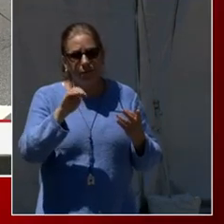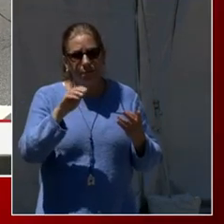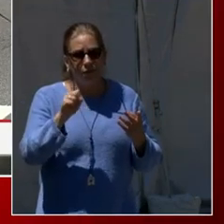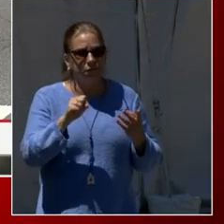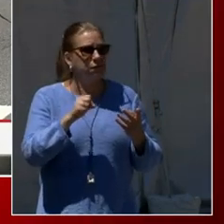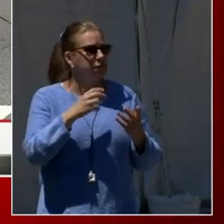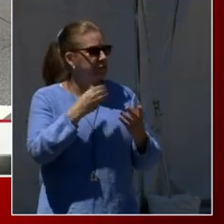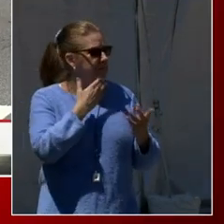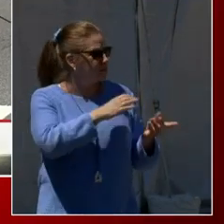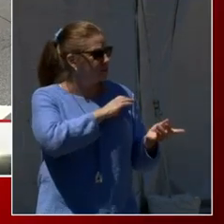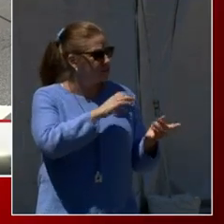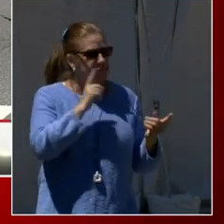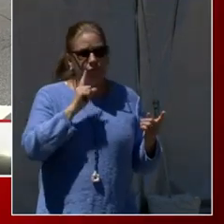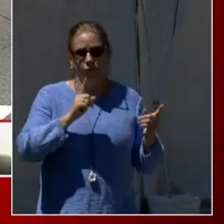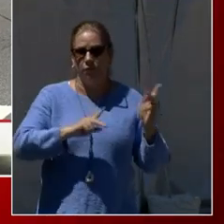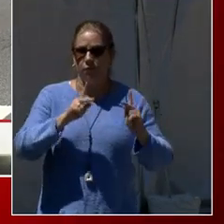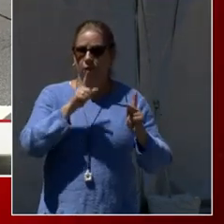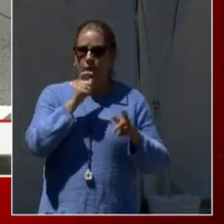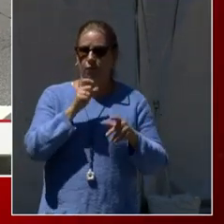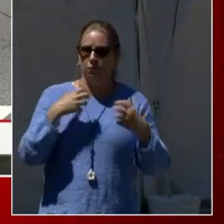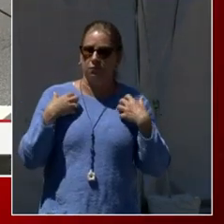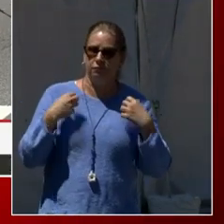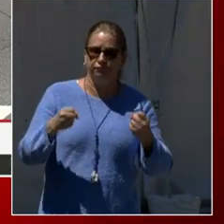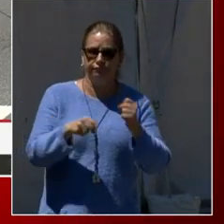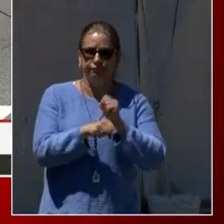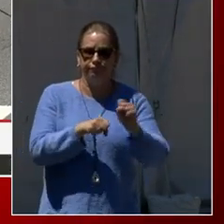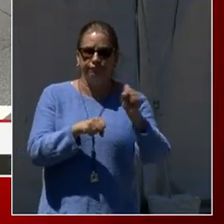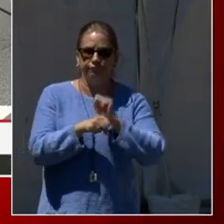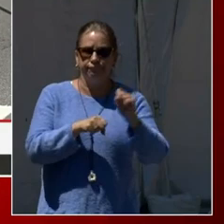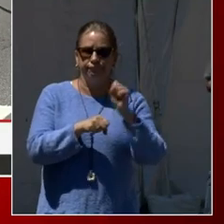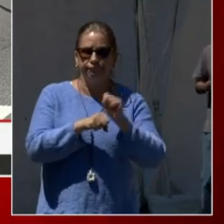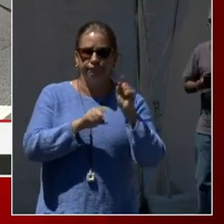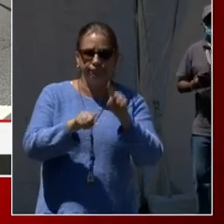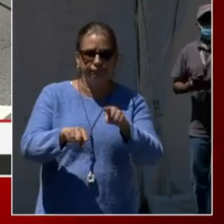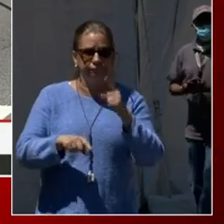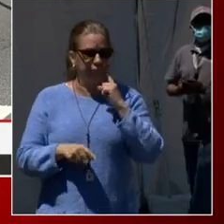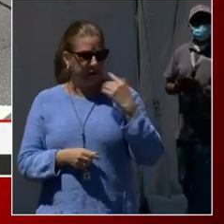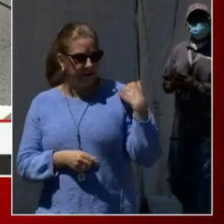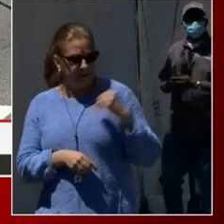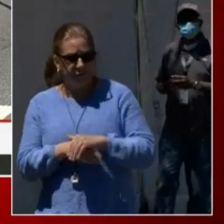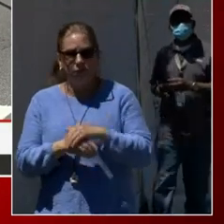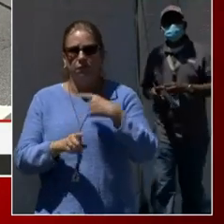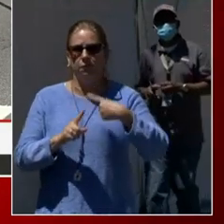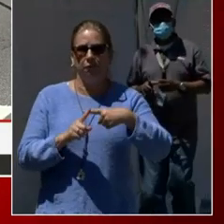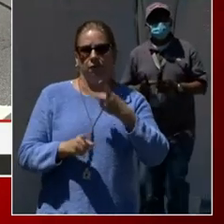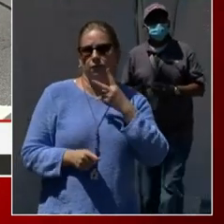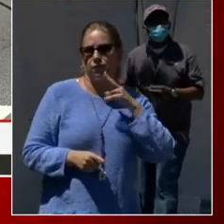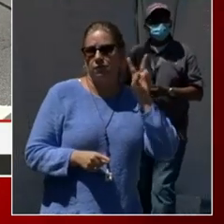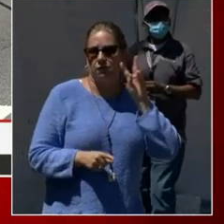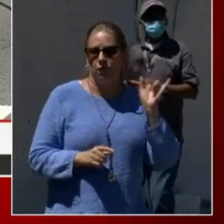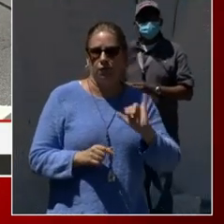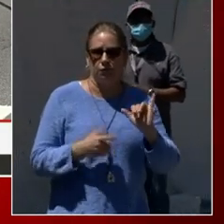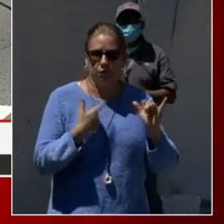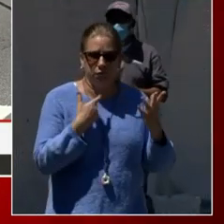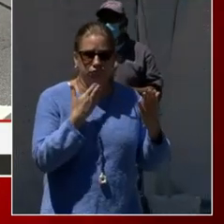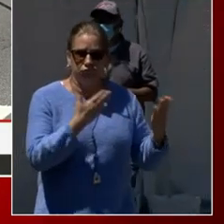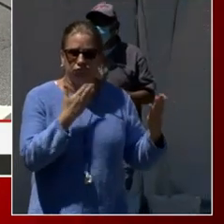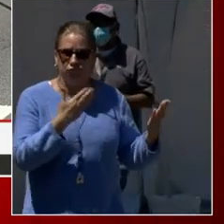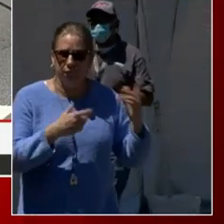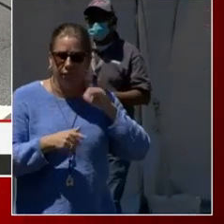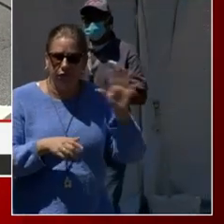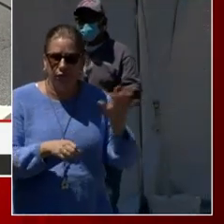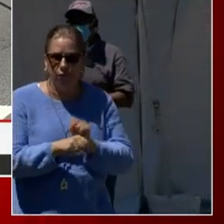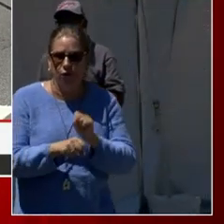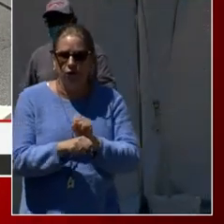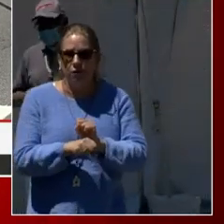night, but the night before as well. I'll also say that I had the chance